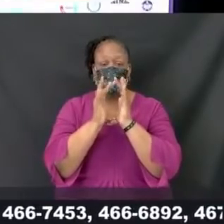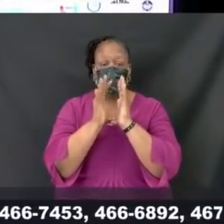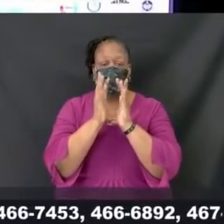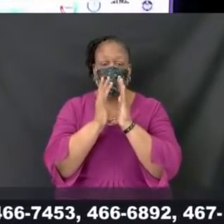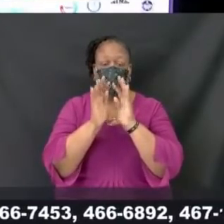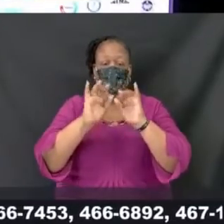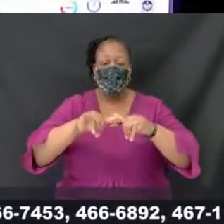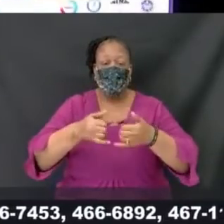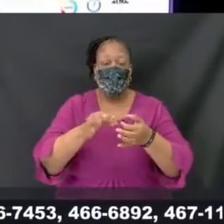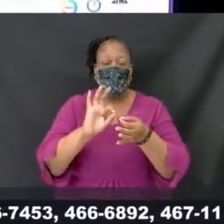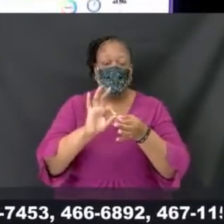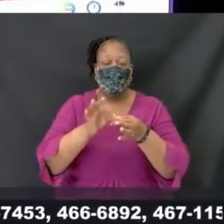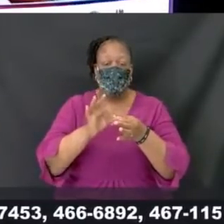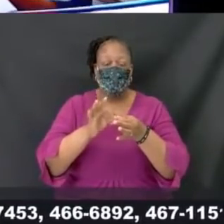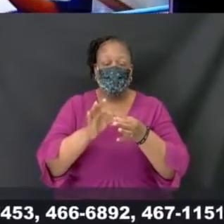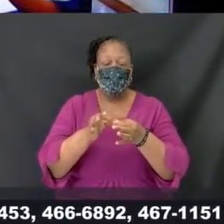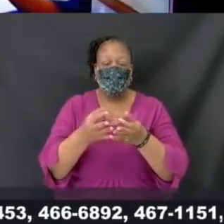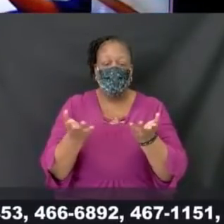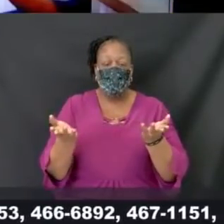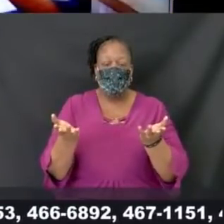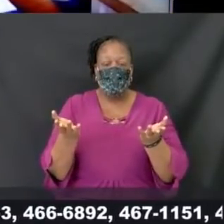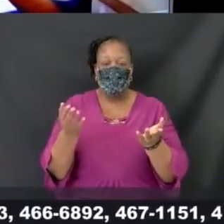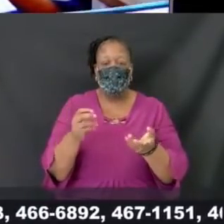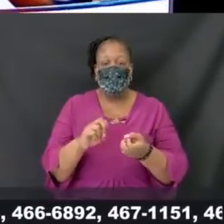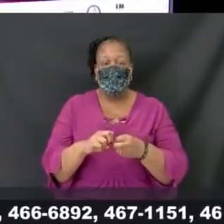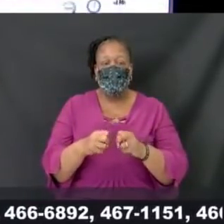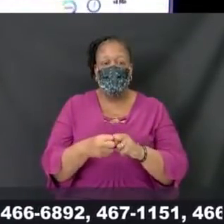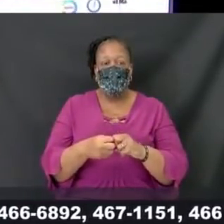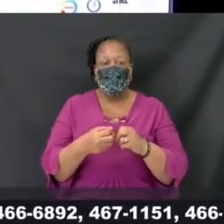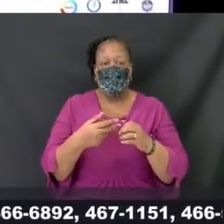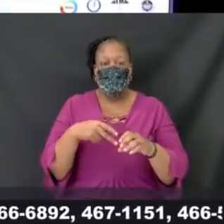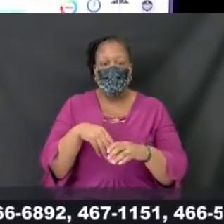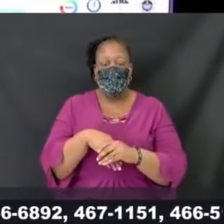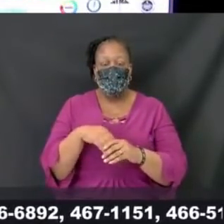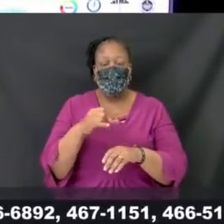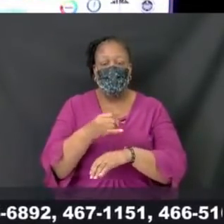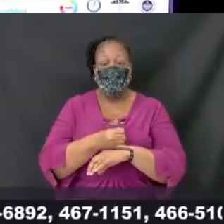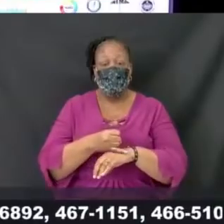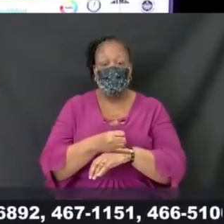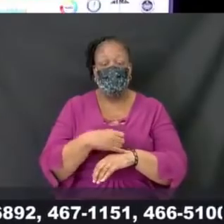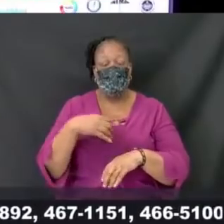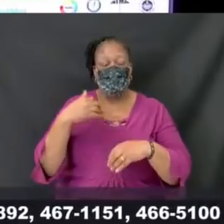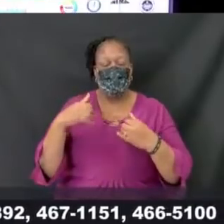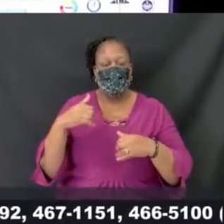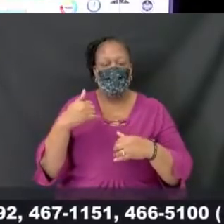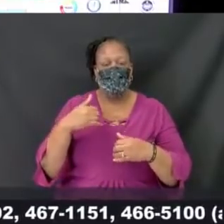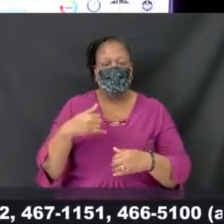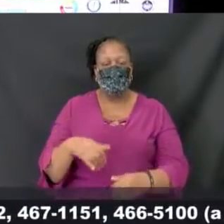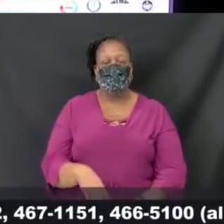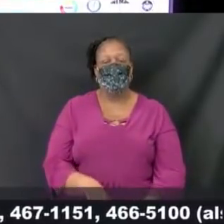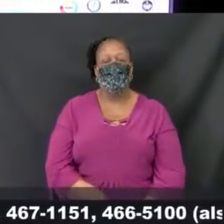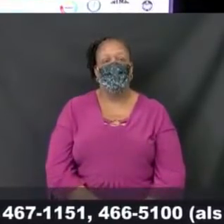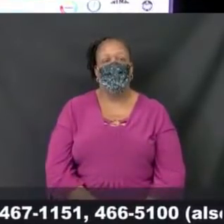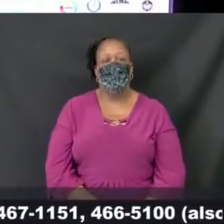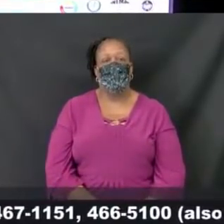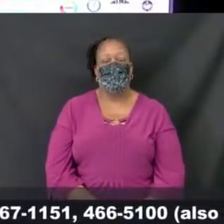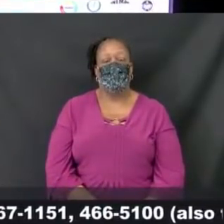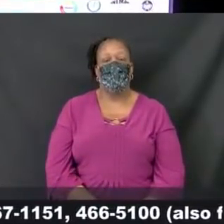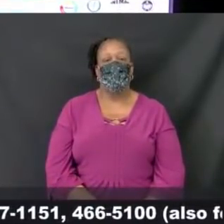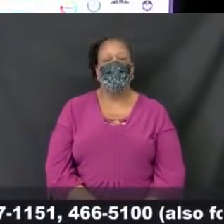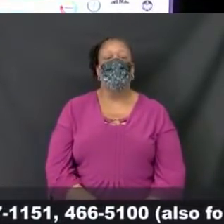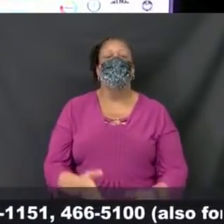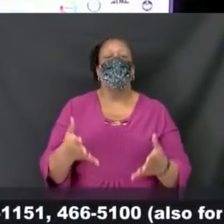that. So it's important that people know that. We thank all the workers